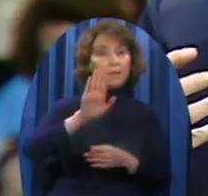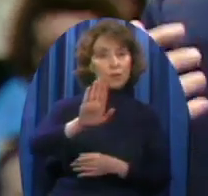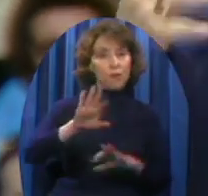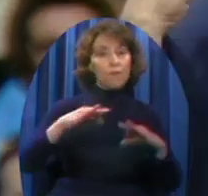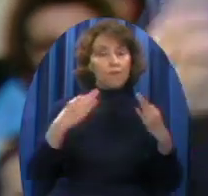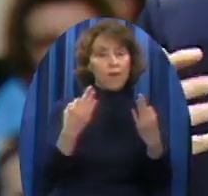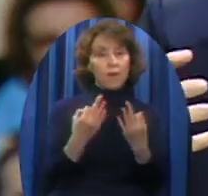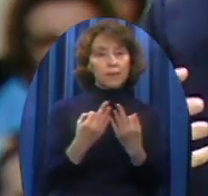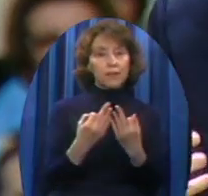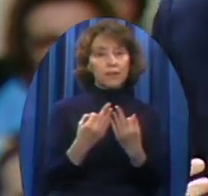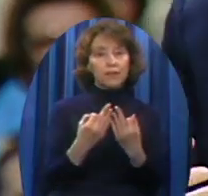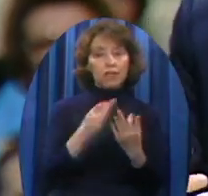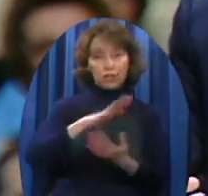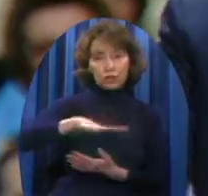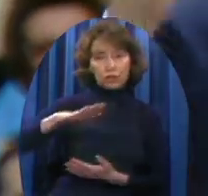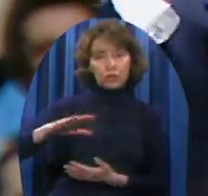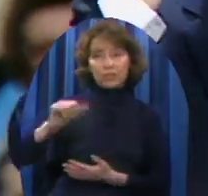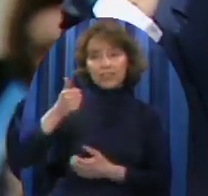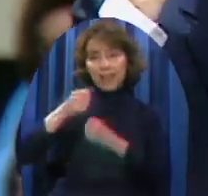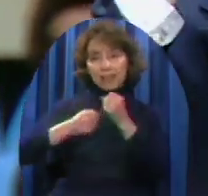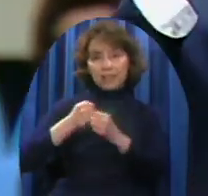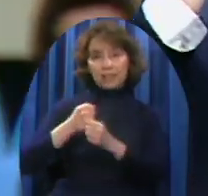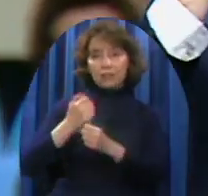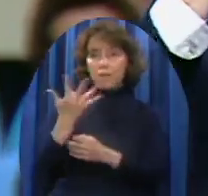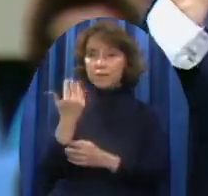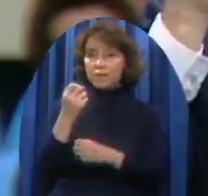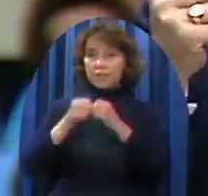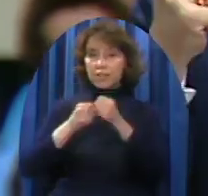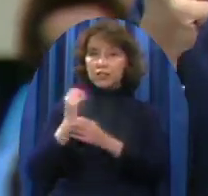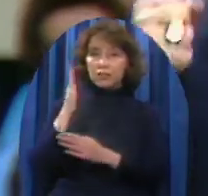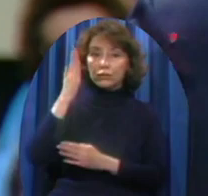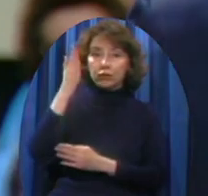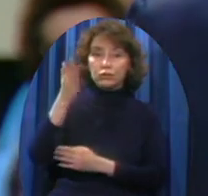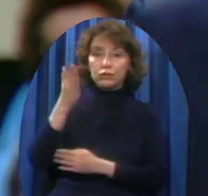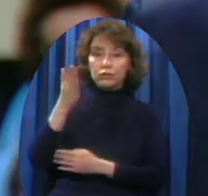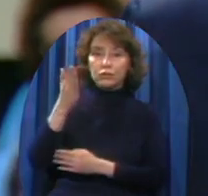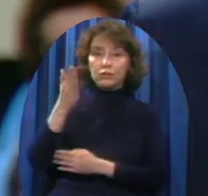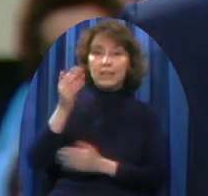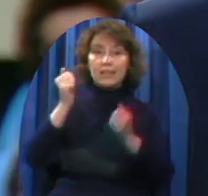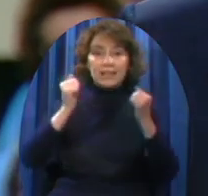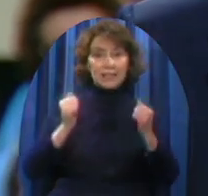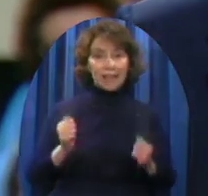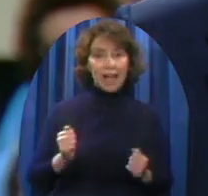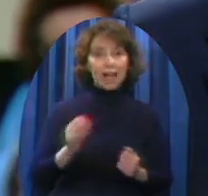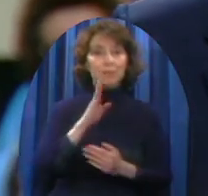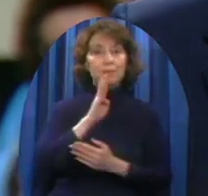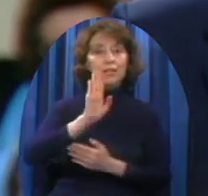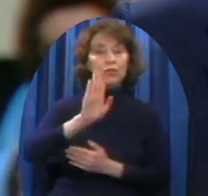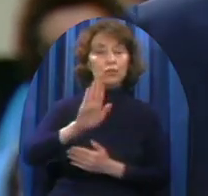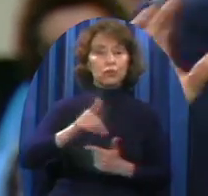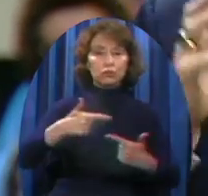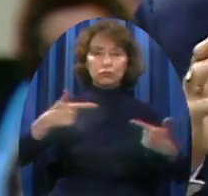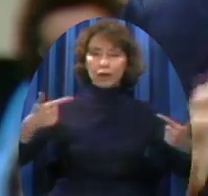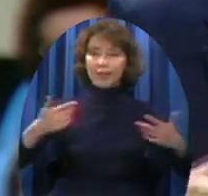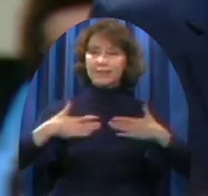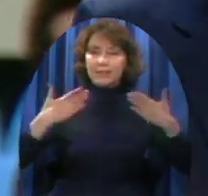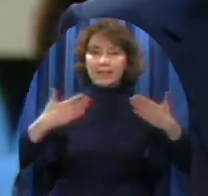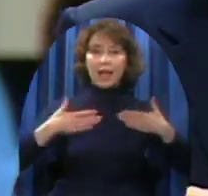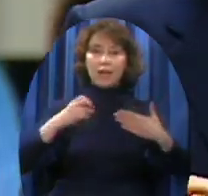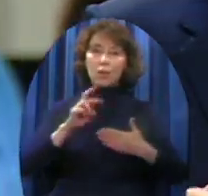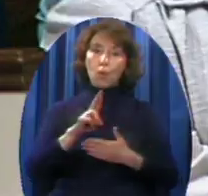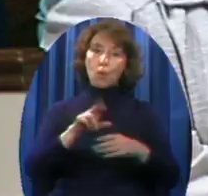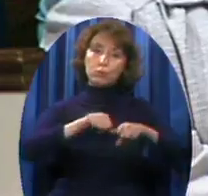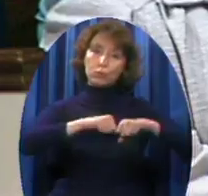10 years, 15 years from now, will either be your great delight or your great heartbreak. Teach them good